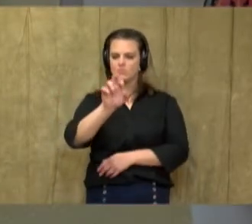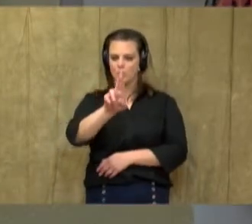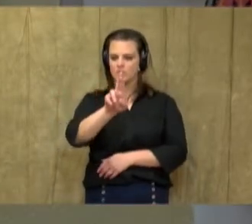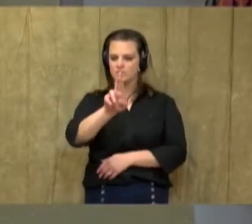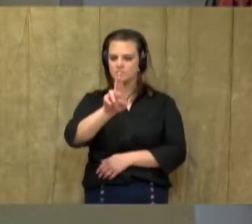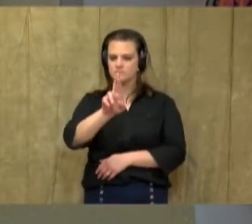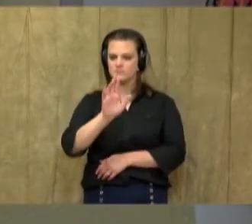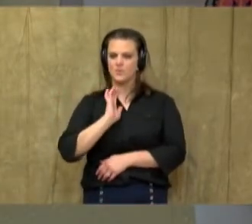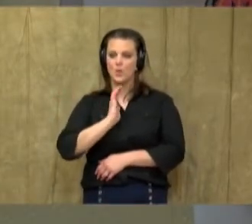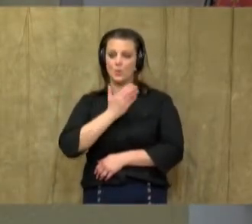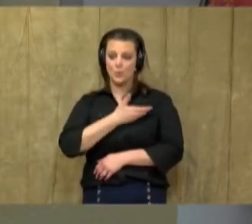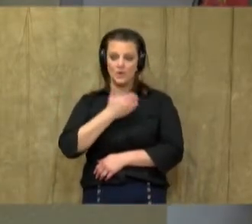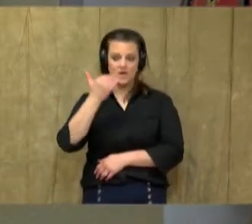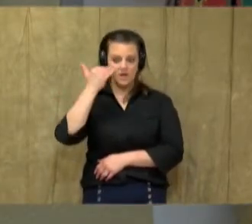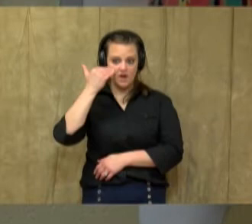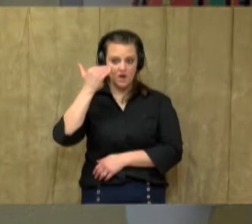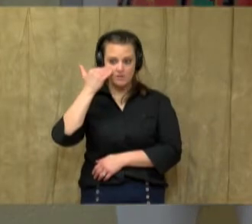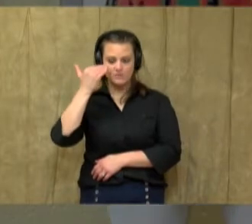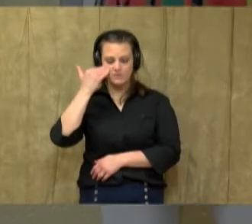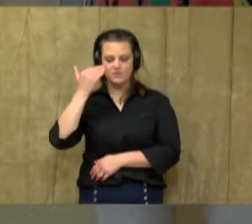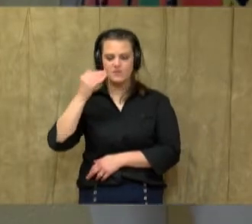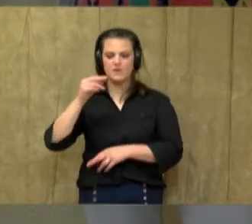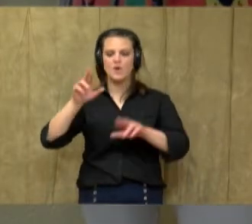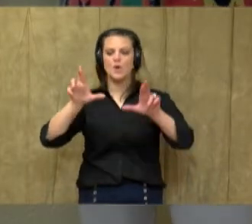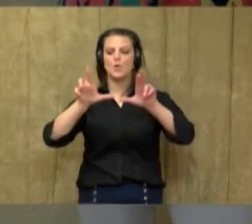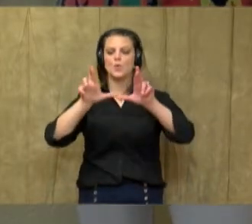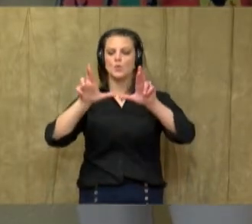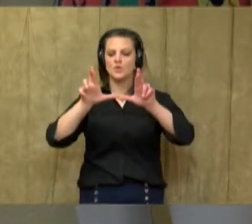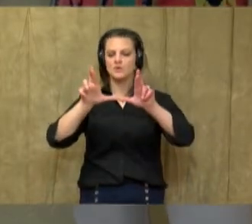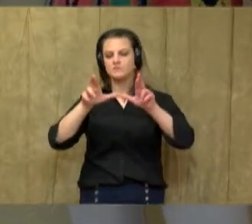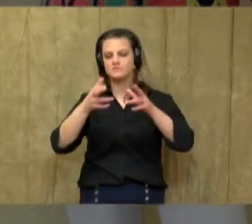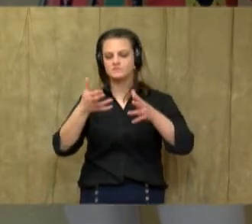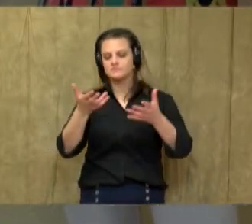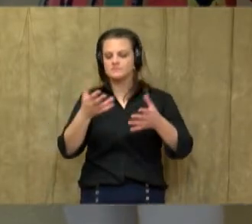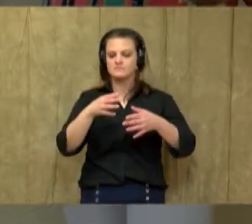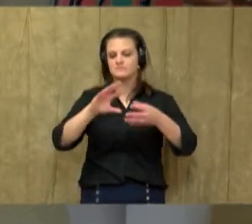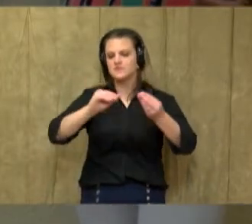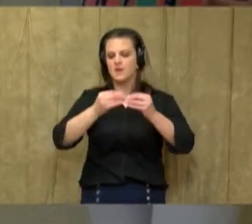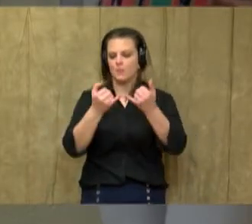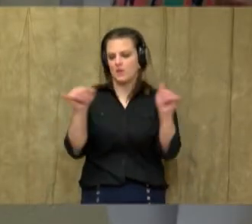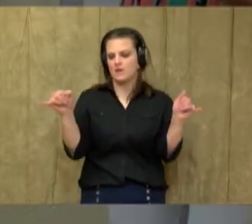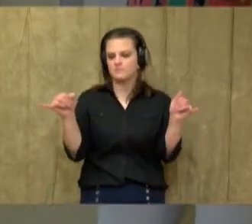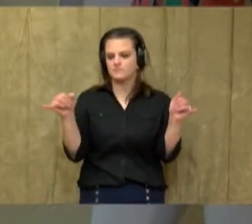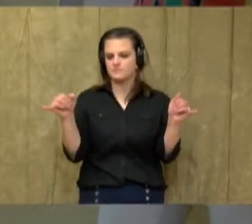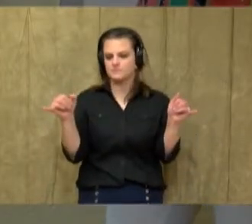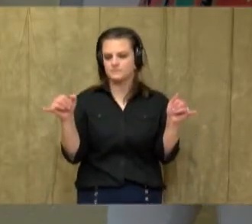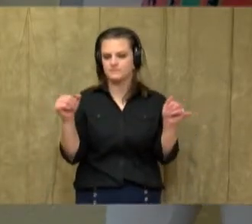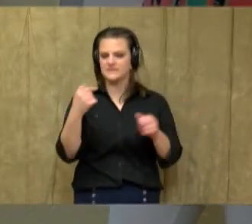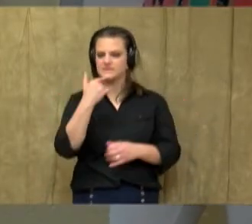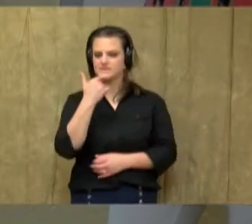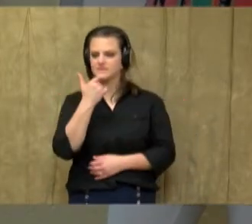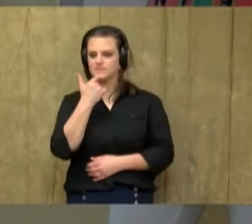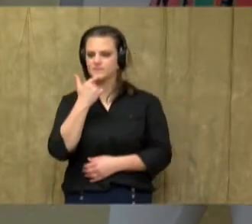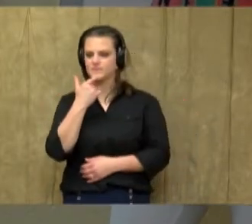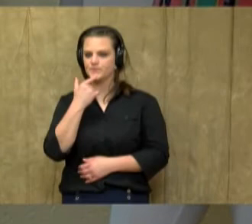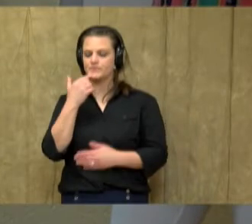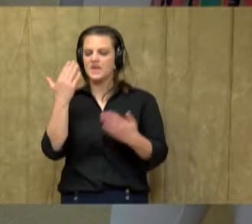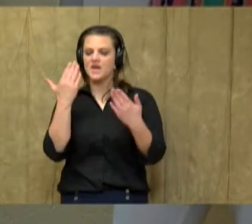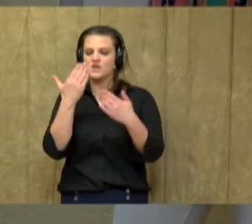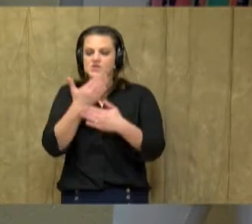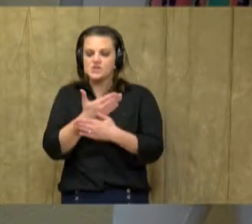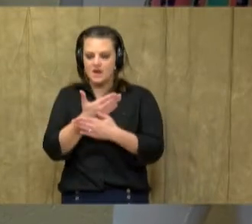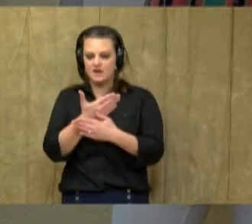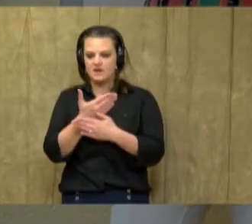we all know by now that rulers are number lines, aren't they? Yeah. So let's look at this. It says shade